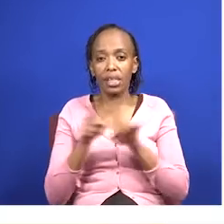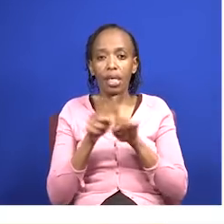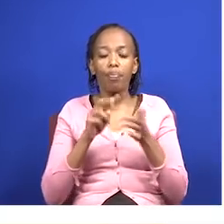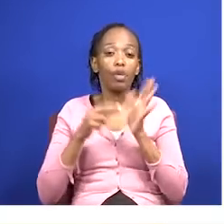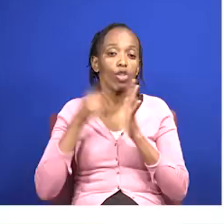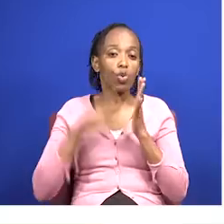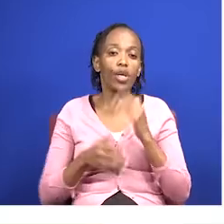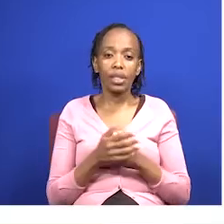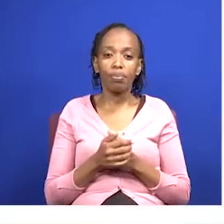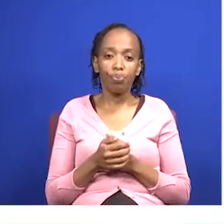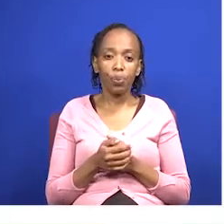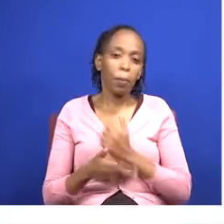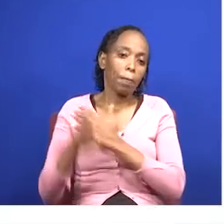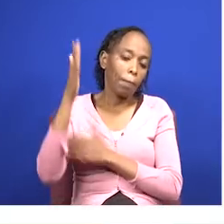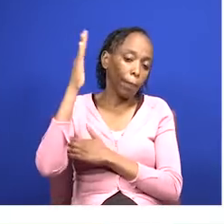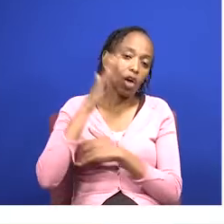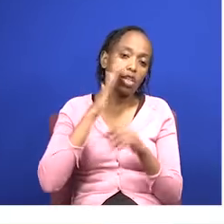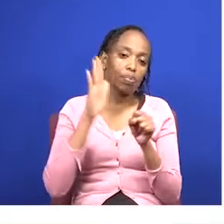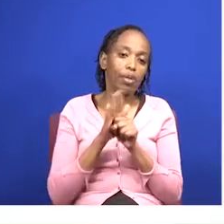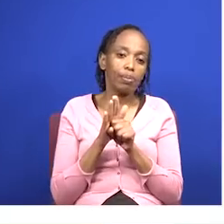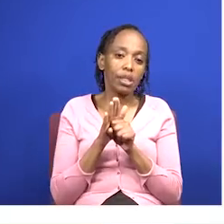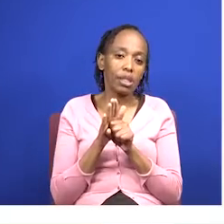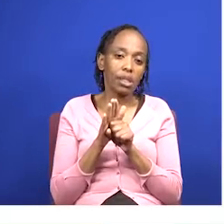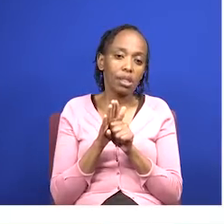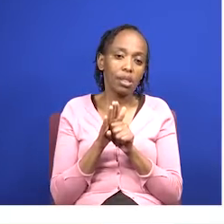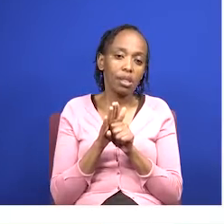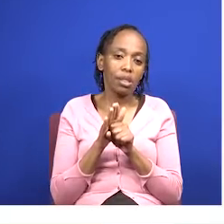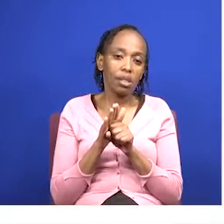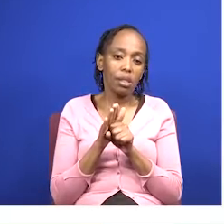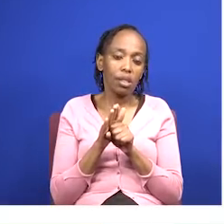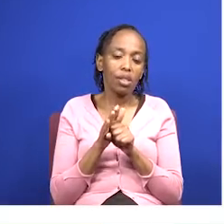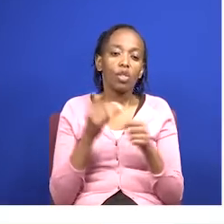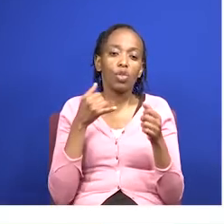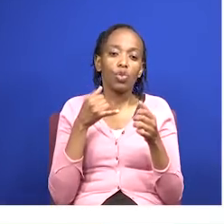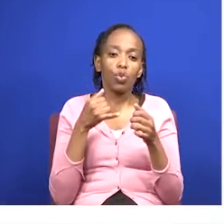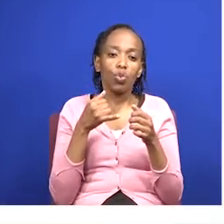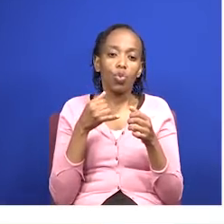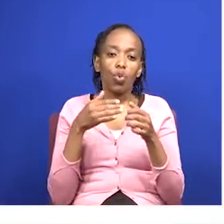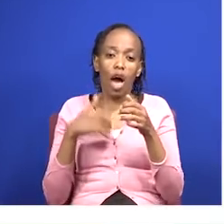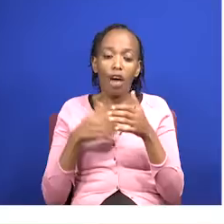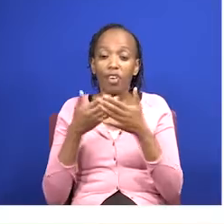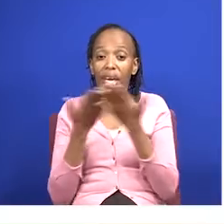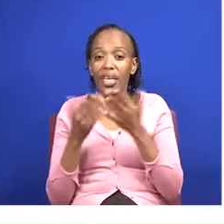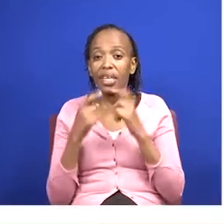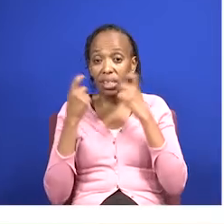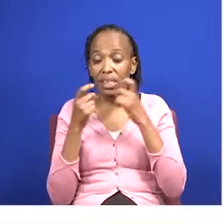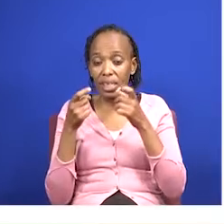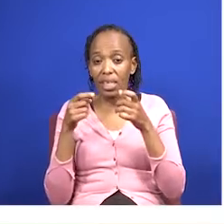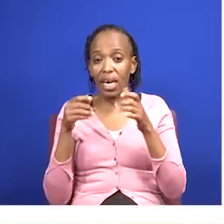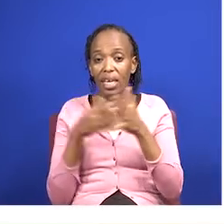also means God's promise not to count any sin against us.